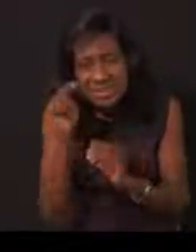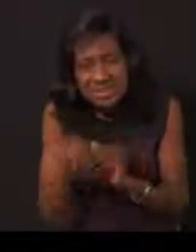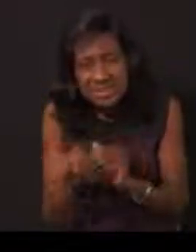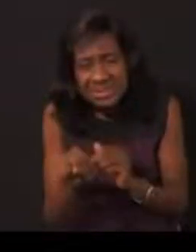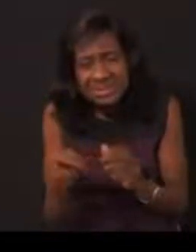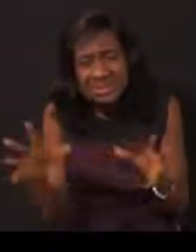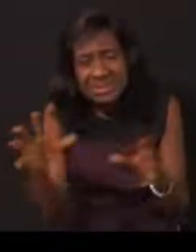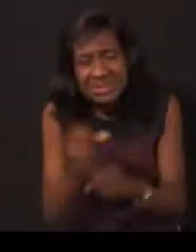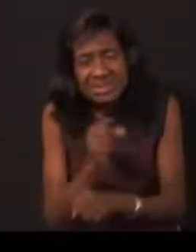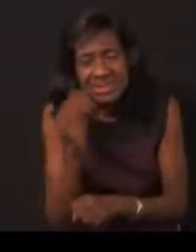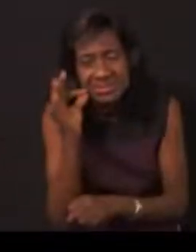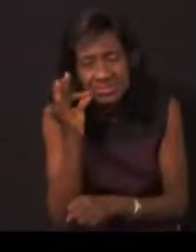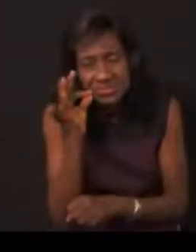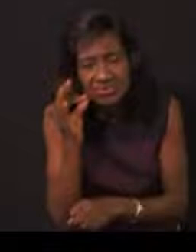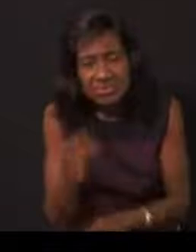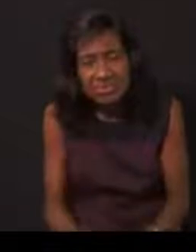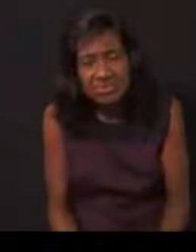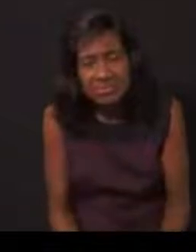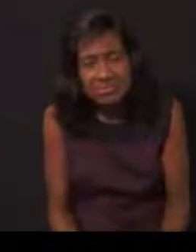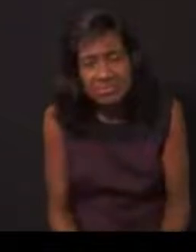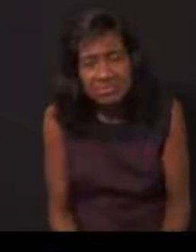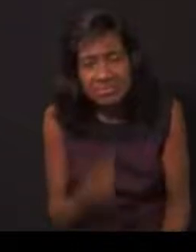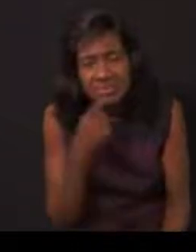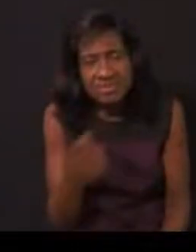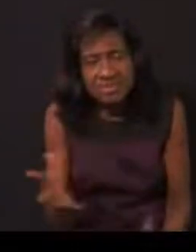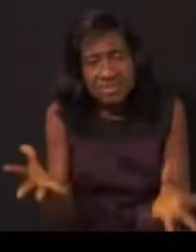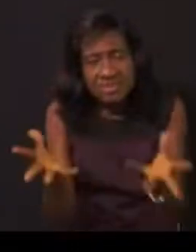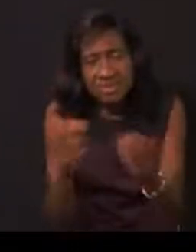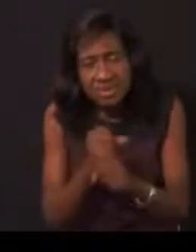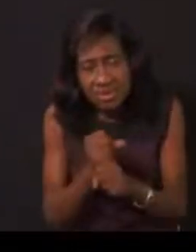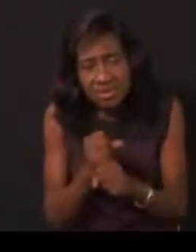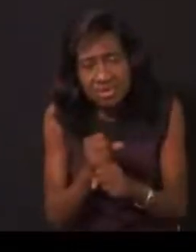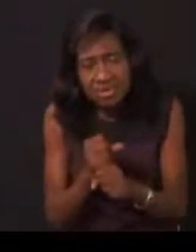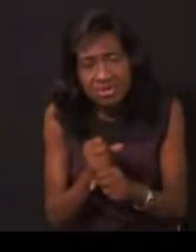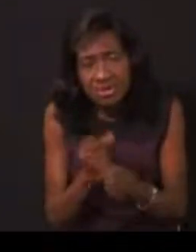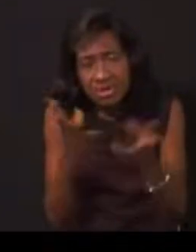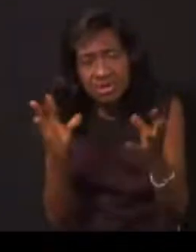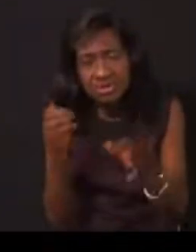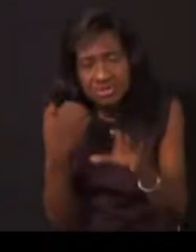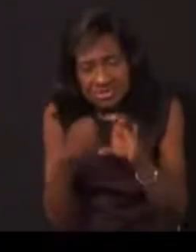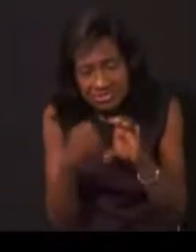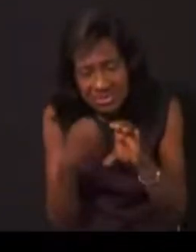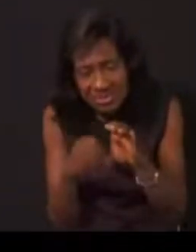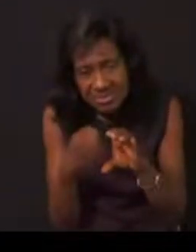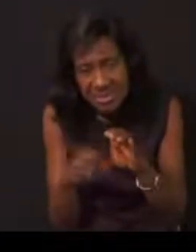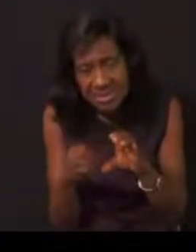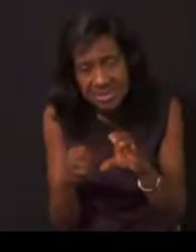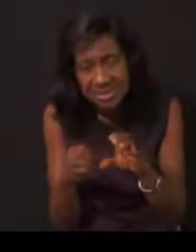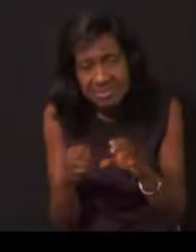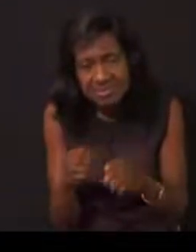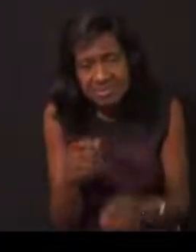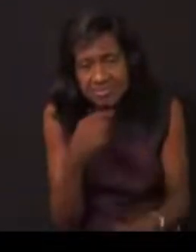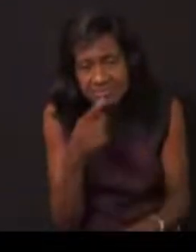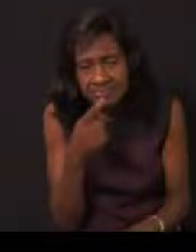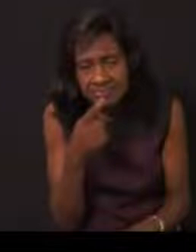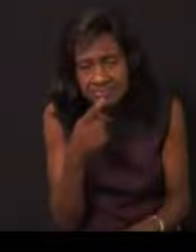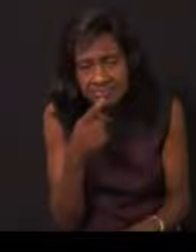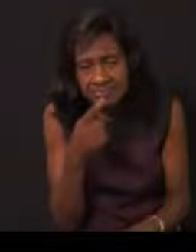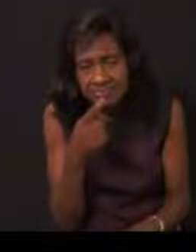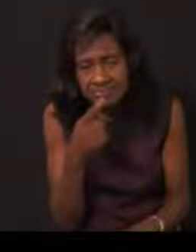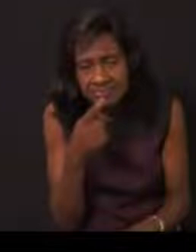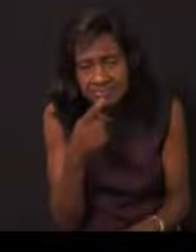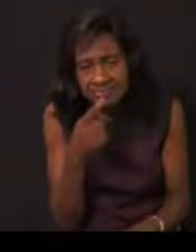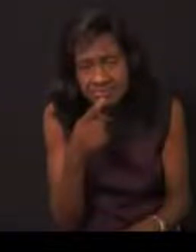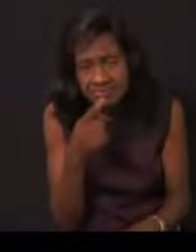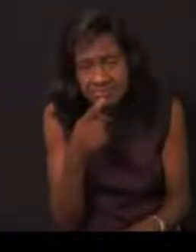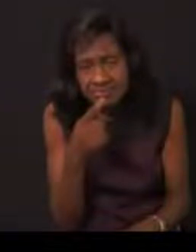We just had a lot of calls, that's all, and a lot of emails about that. Again, Wendy, I'm sorry, I'm not the best person to answer that. What we can do, Wendy, is